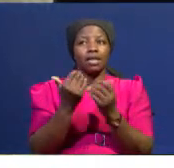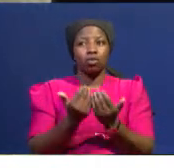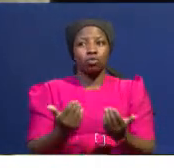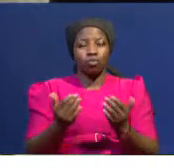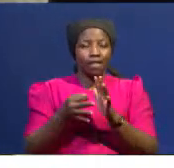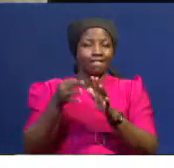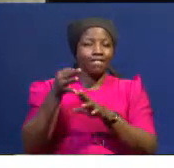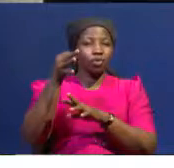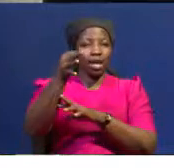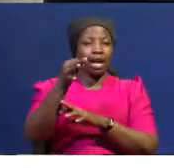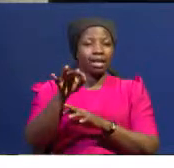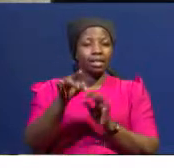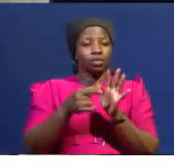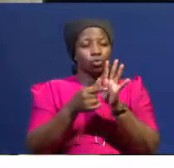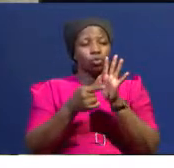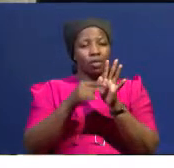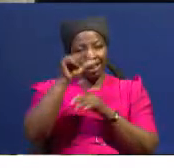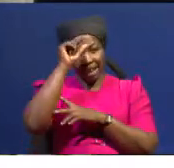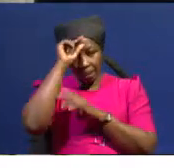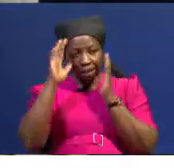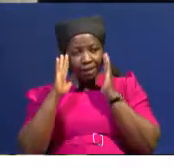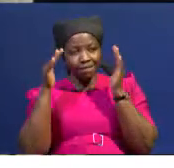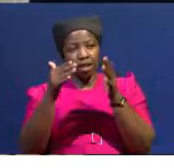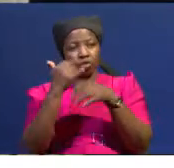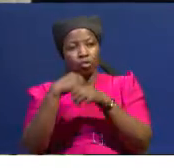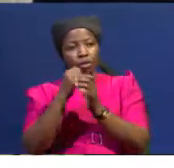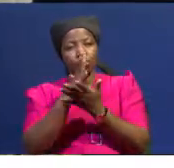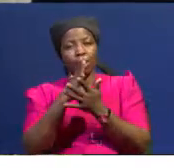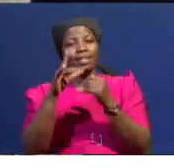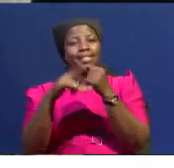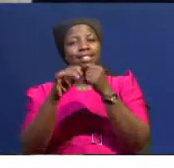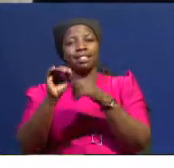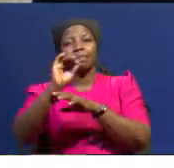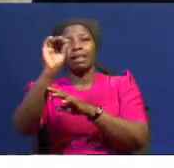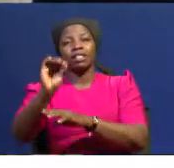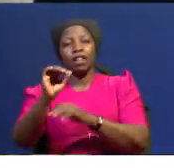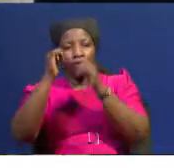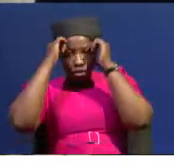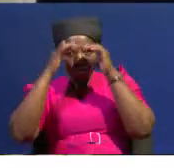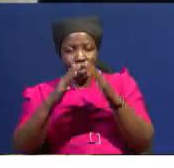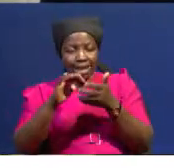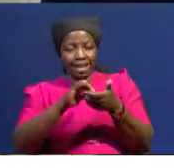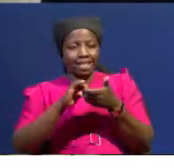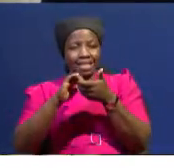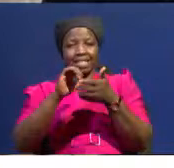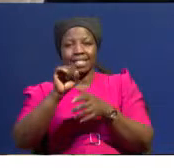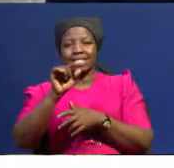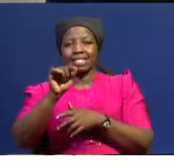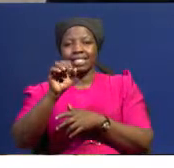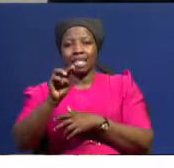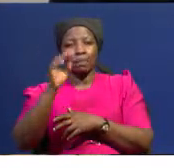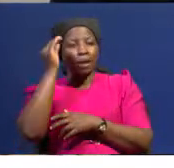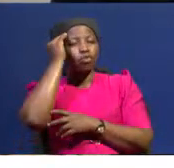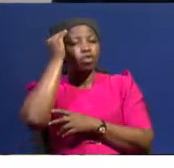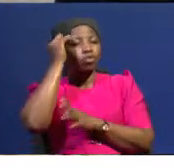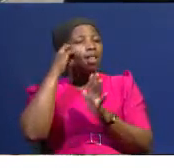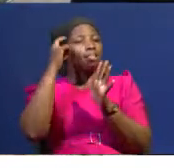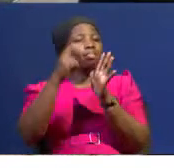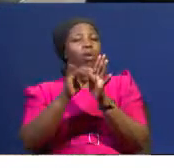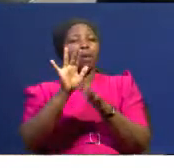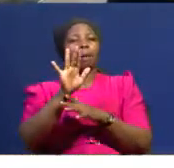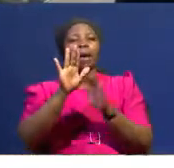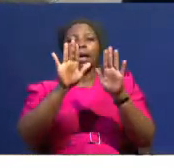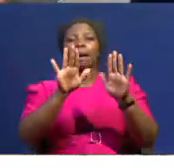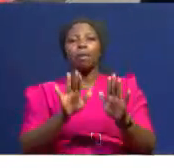He highlighted the government's commitment to ensuring that 60% of students engage in STEM education, recognizing its vital role